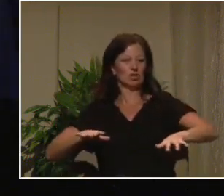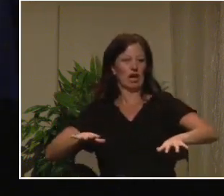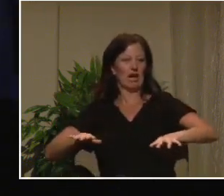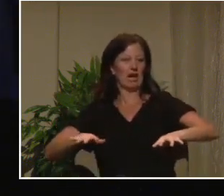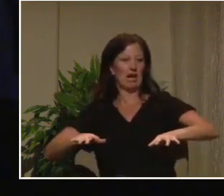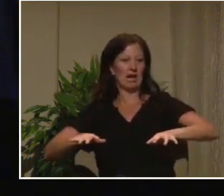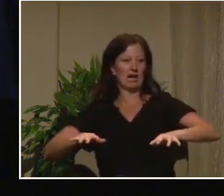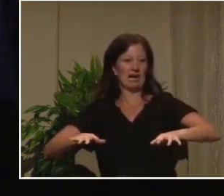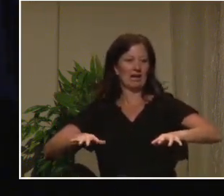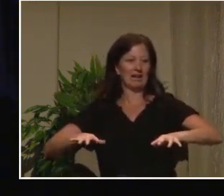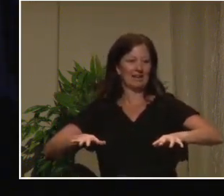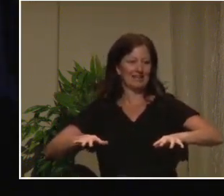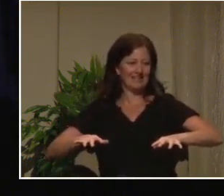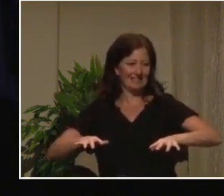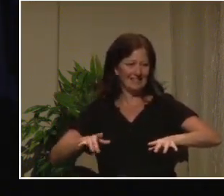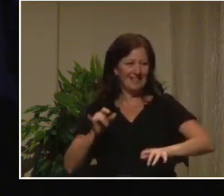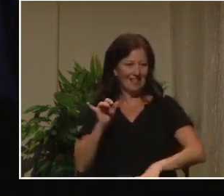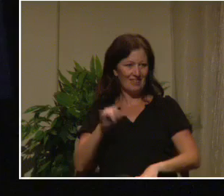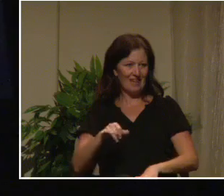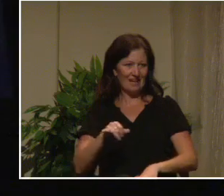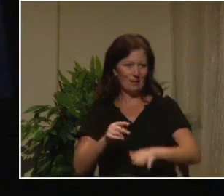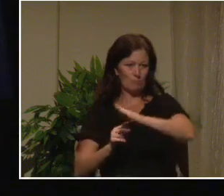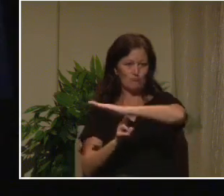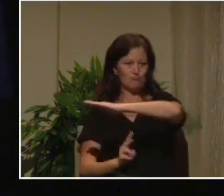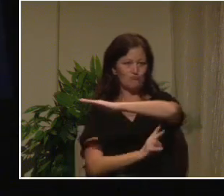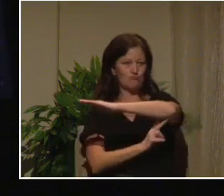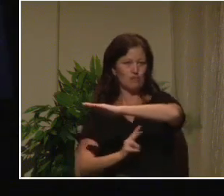and you're experiencing a bridge quake.